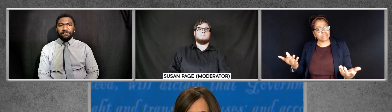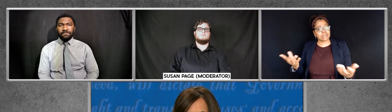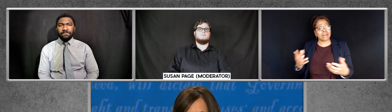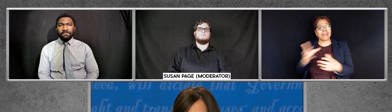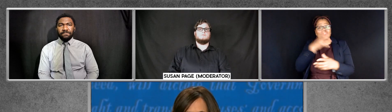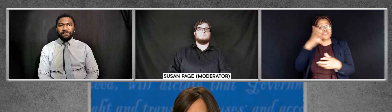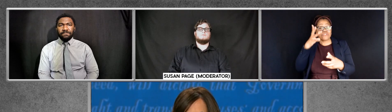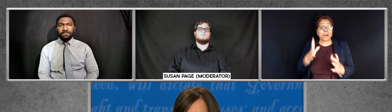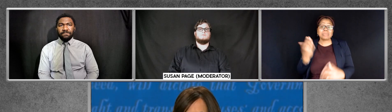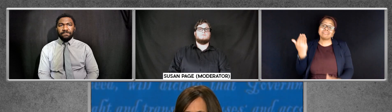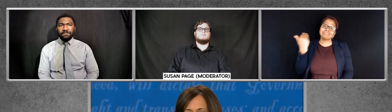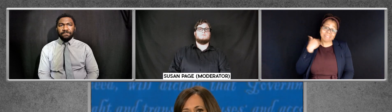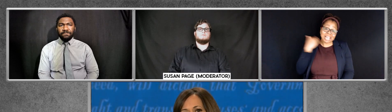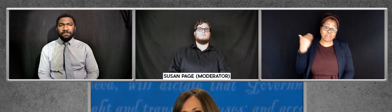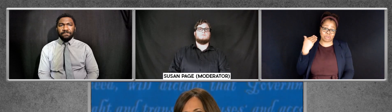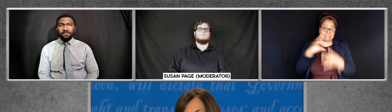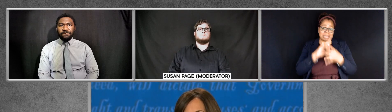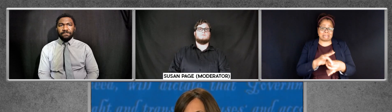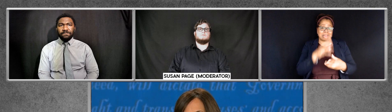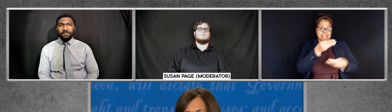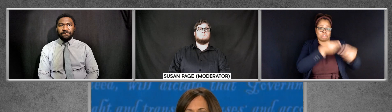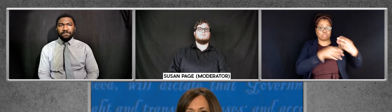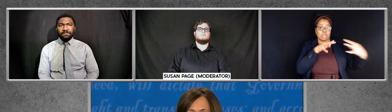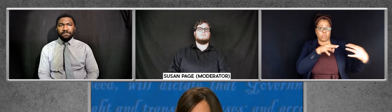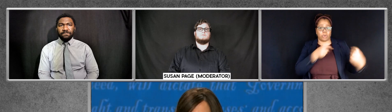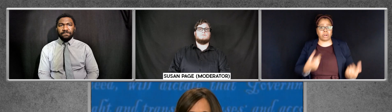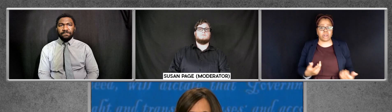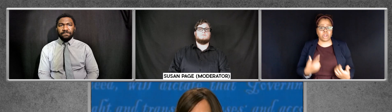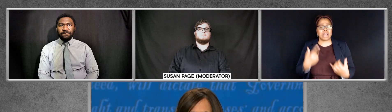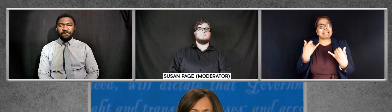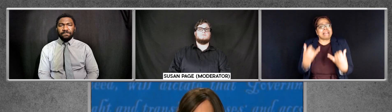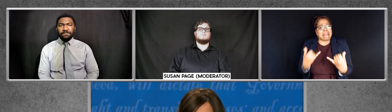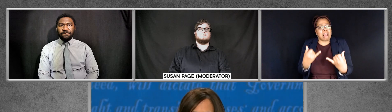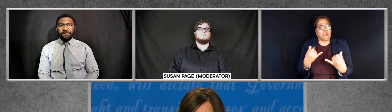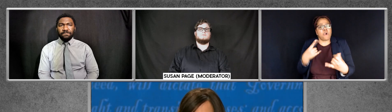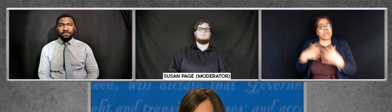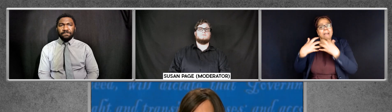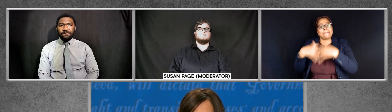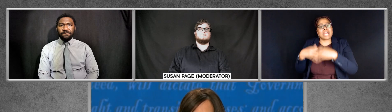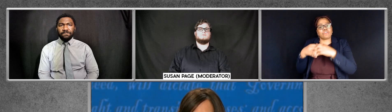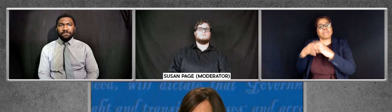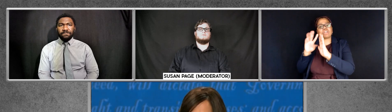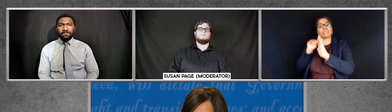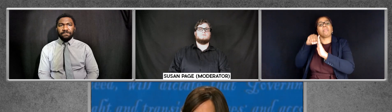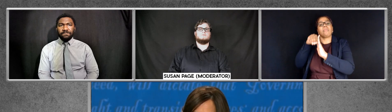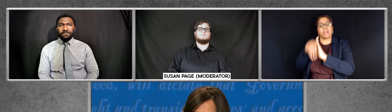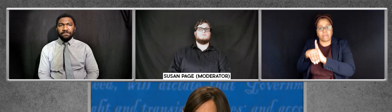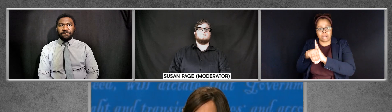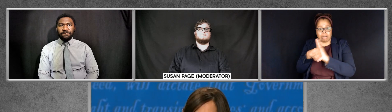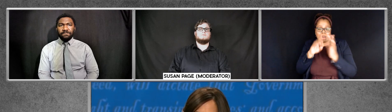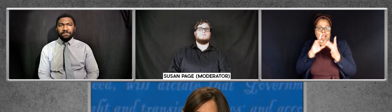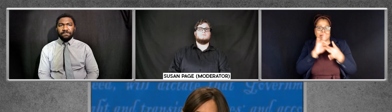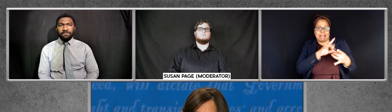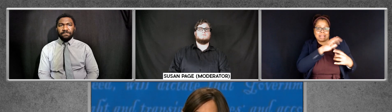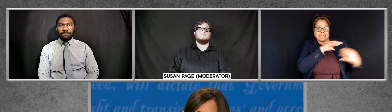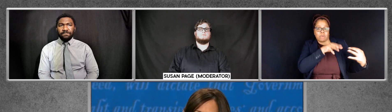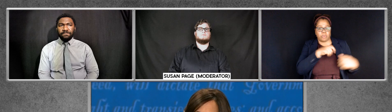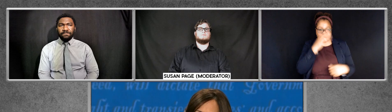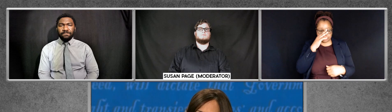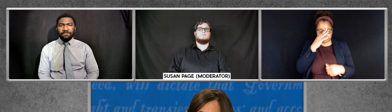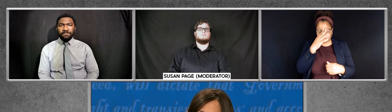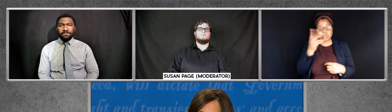bankruptcy because of it. We are in a manufacturing recession because of it. And when we look at